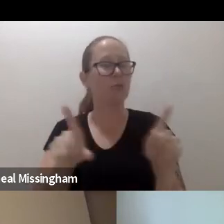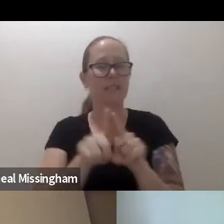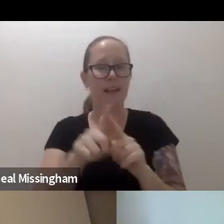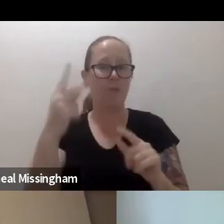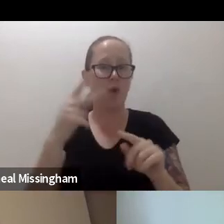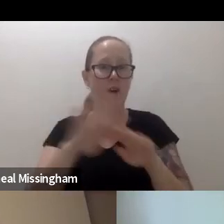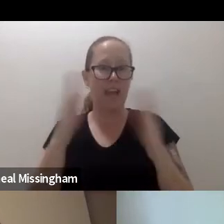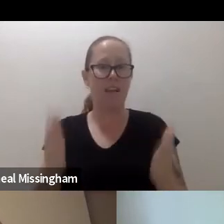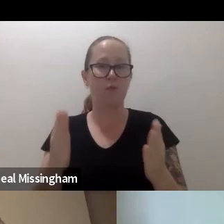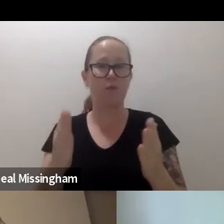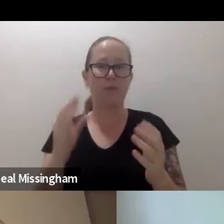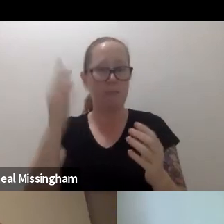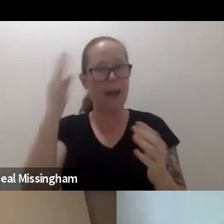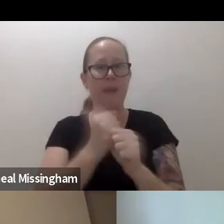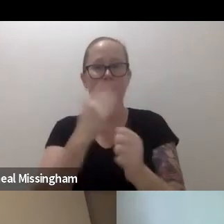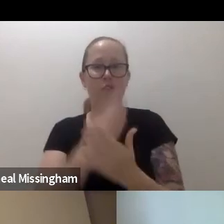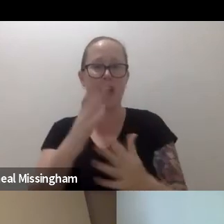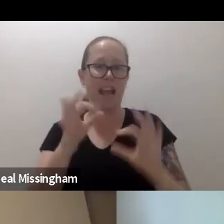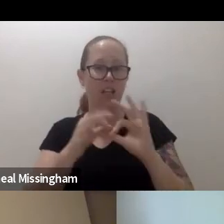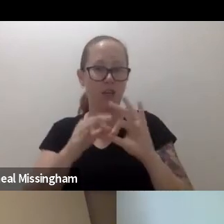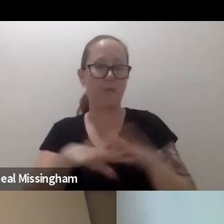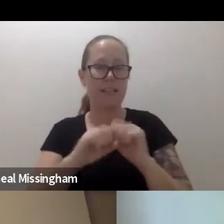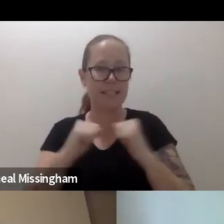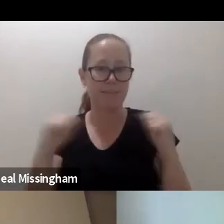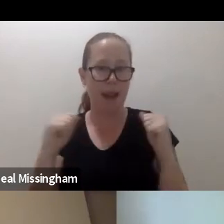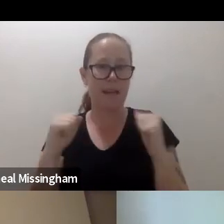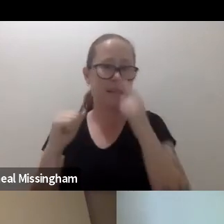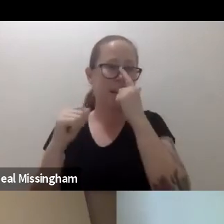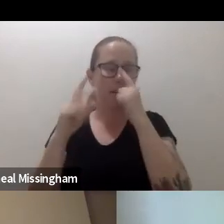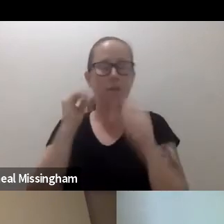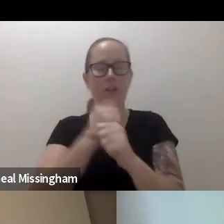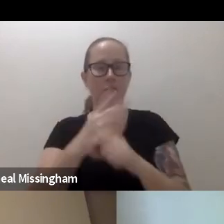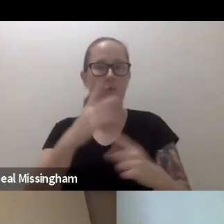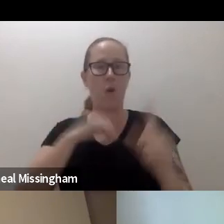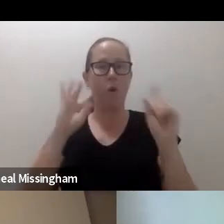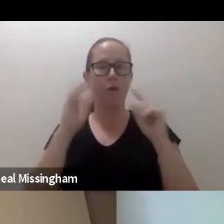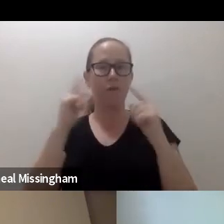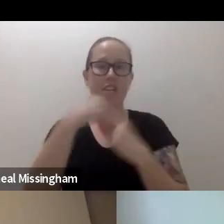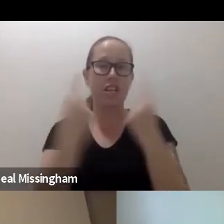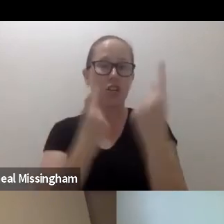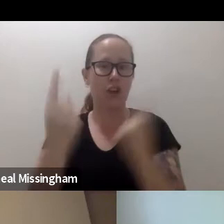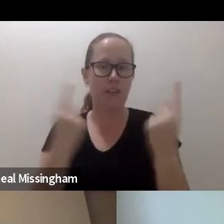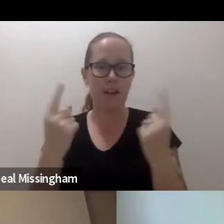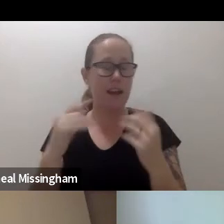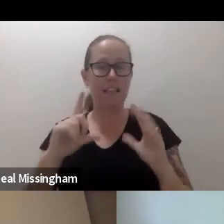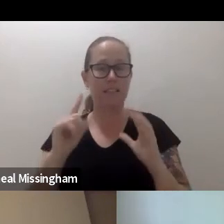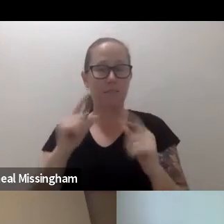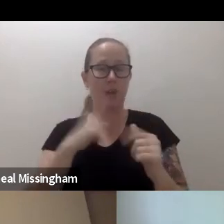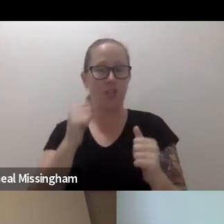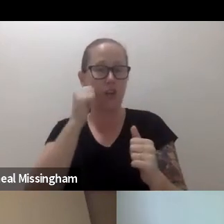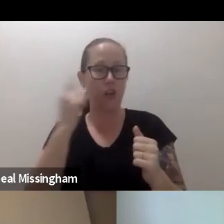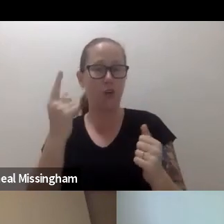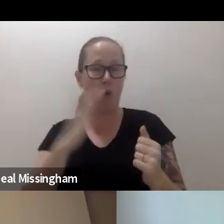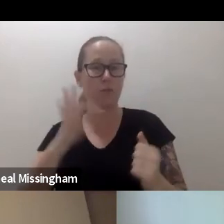second one was the same cloth table. Manny made sure she had an integrity space. She made sure we all faced each other.